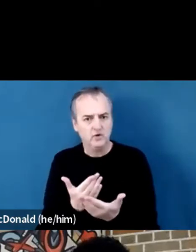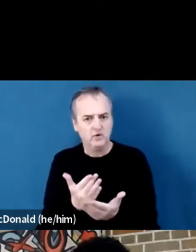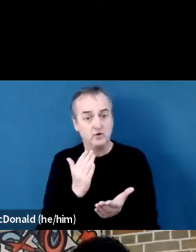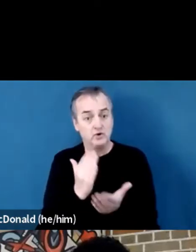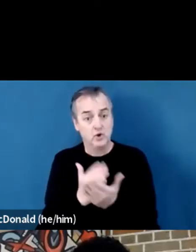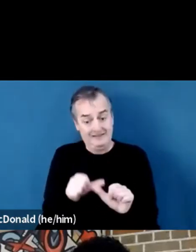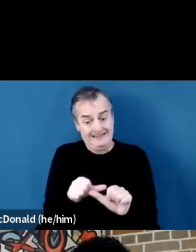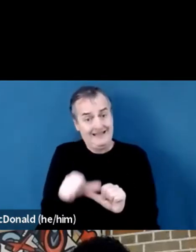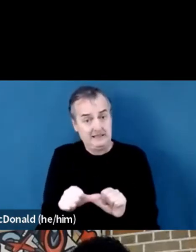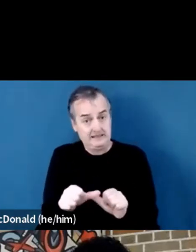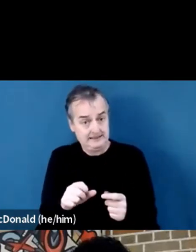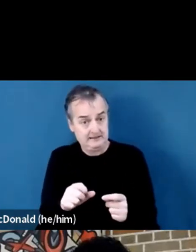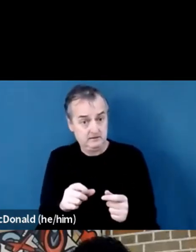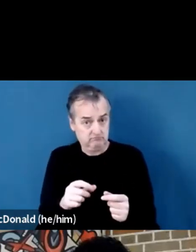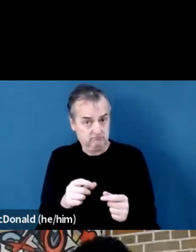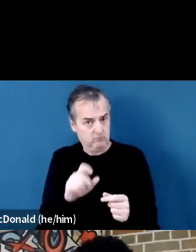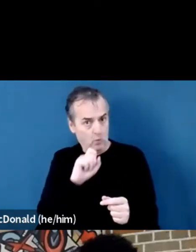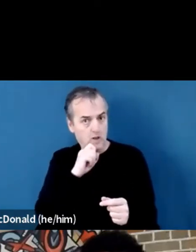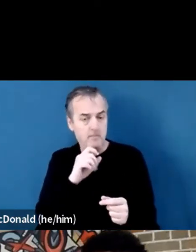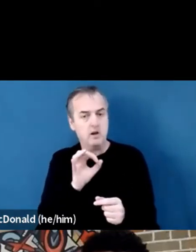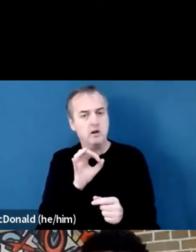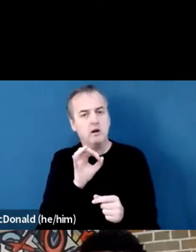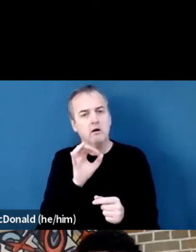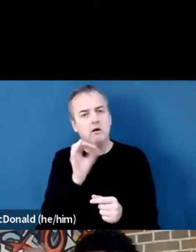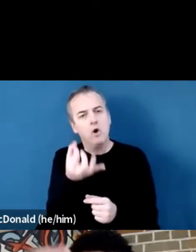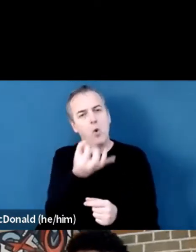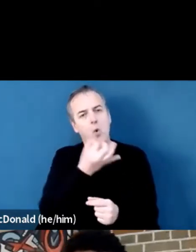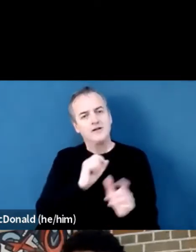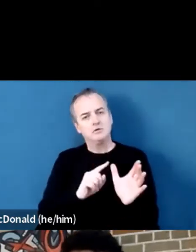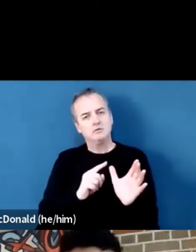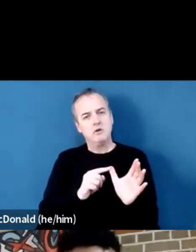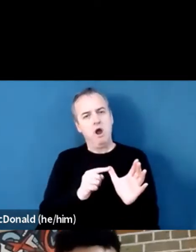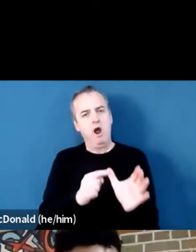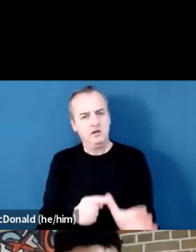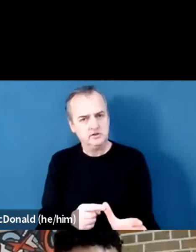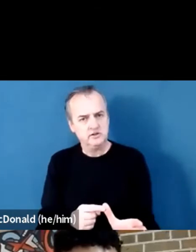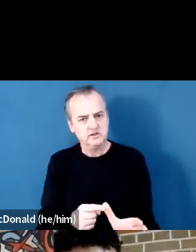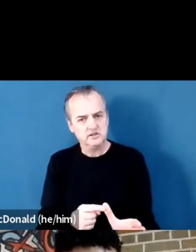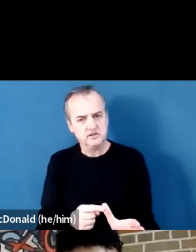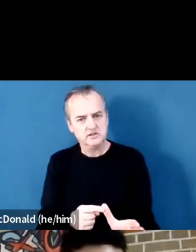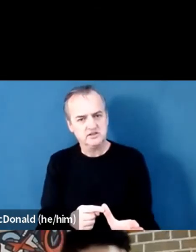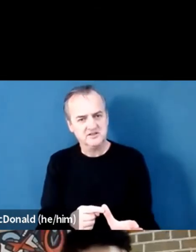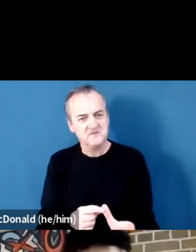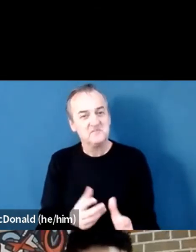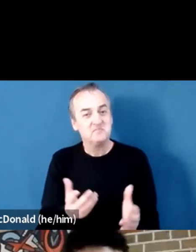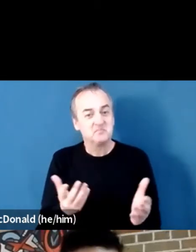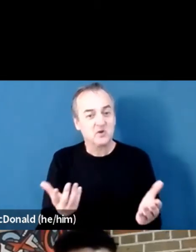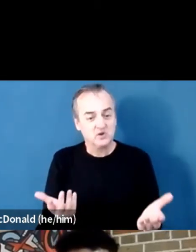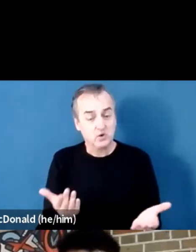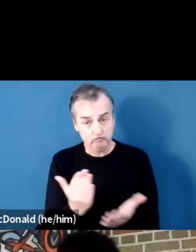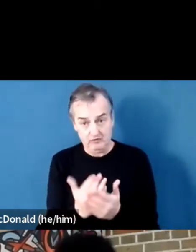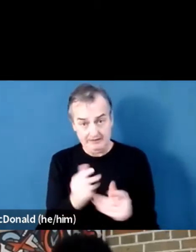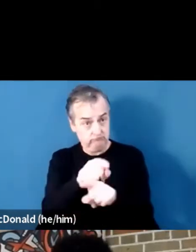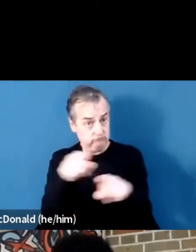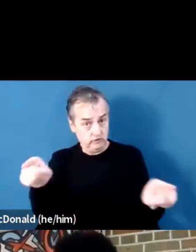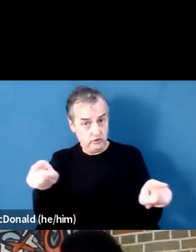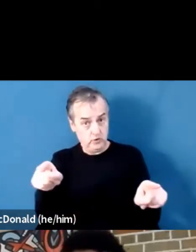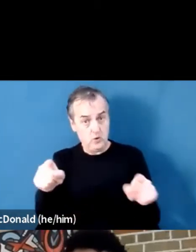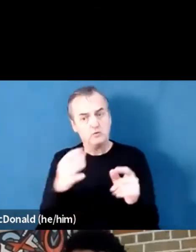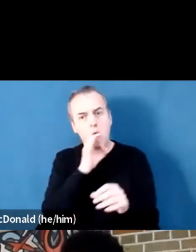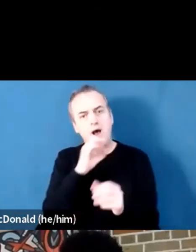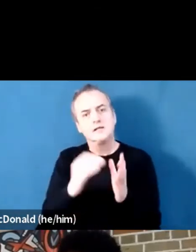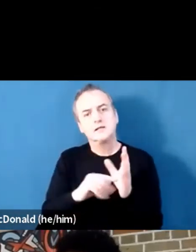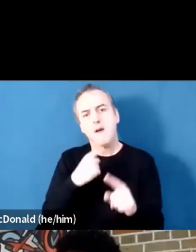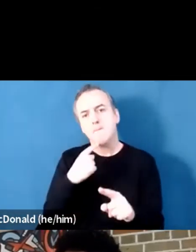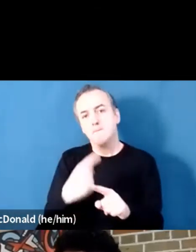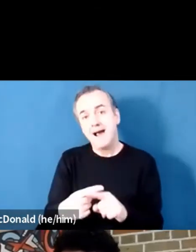now approaching the Q&A section of this event. Today's proceedings. Yes. So Max,